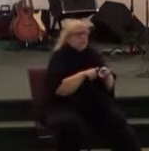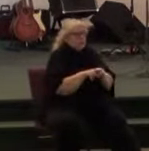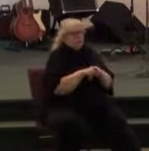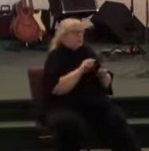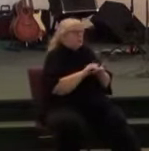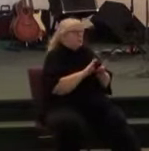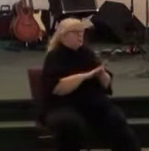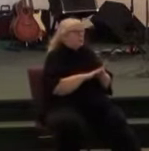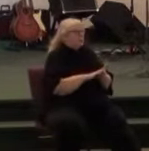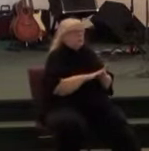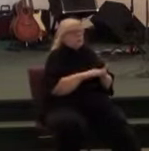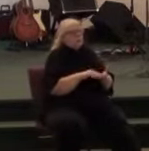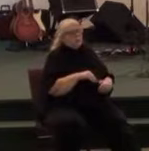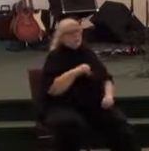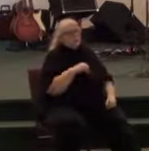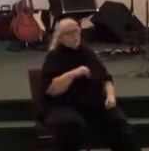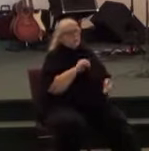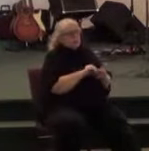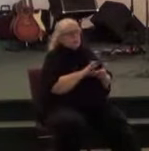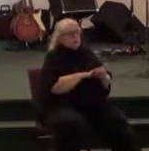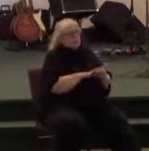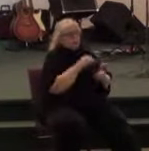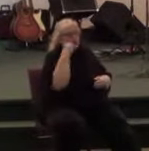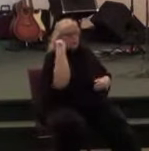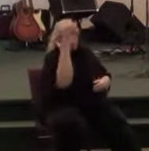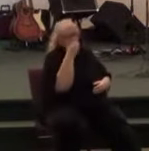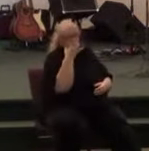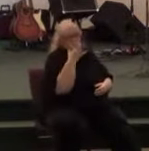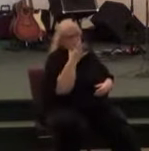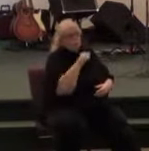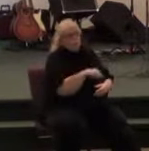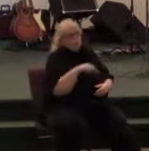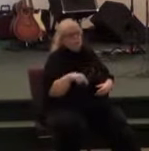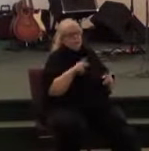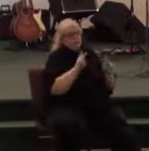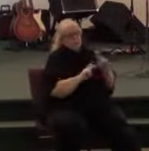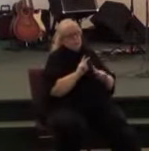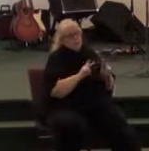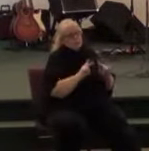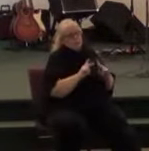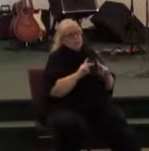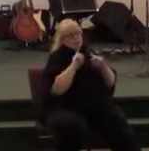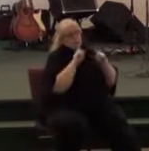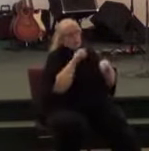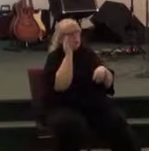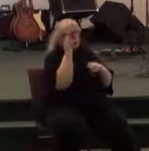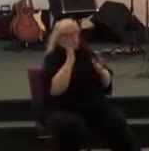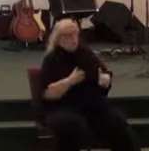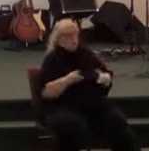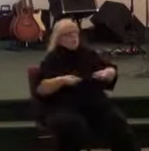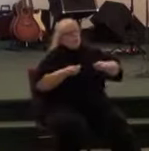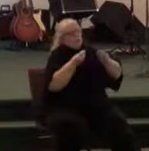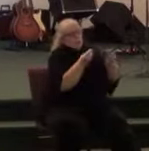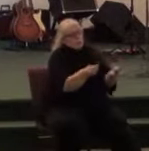how beautiful are the feet of them that preach the gospel of peace and bring glad tidings of good